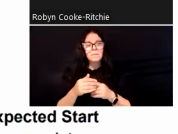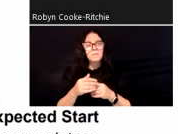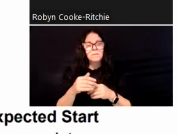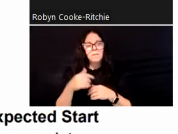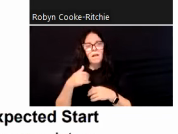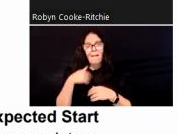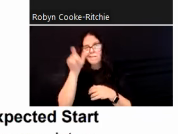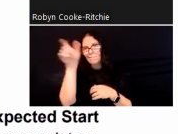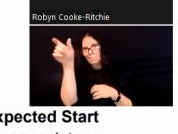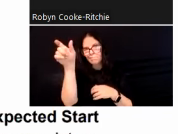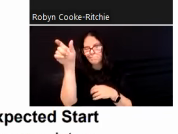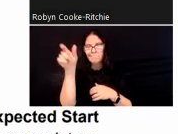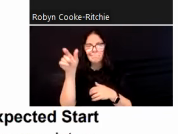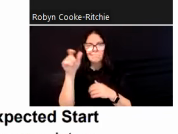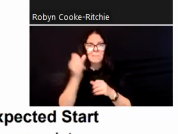service plan desk aid.